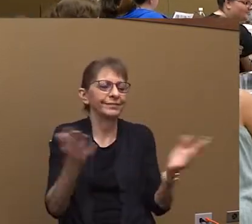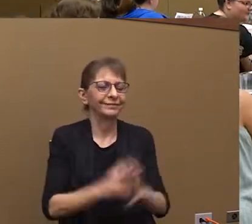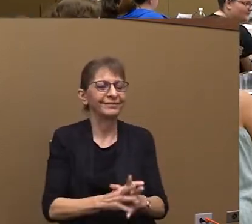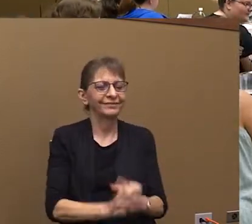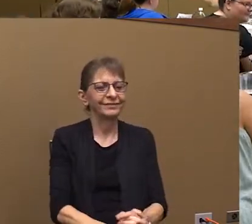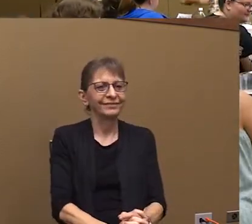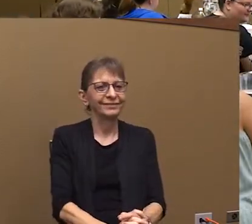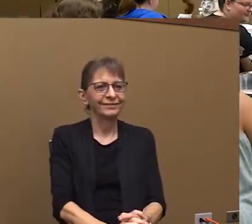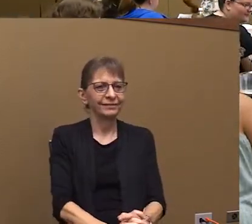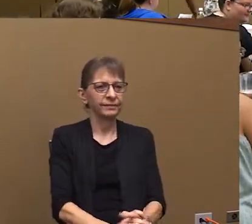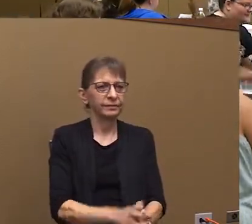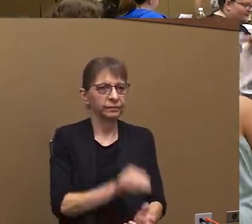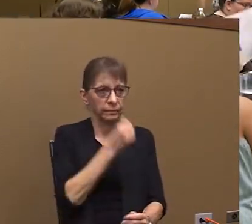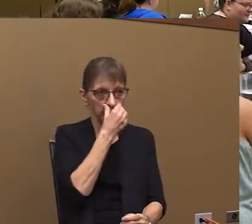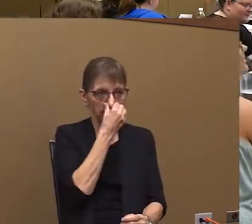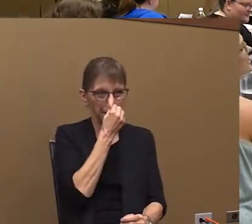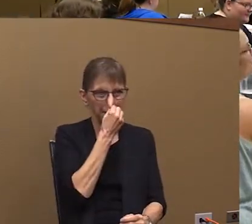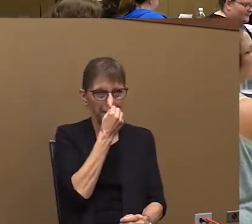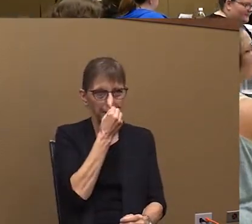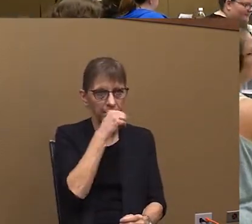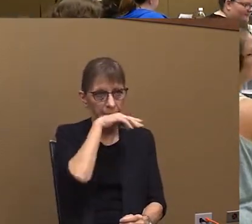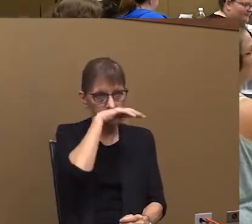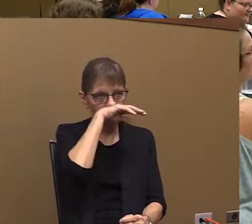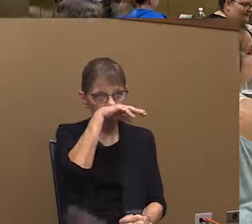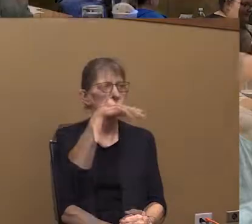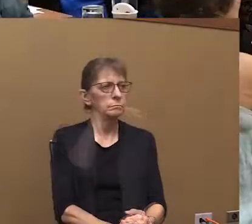or a particular character.